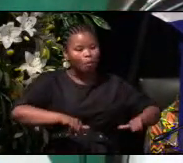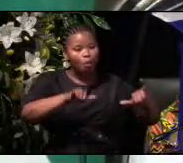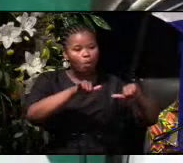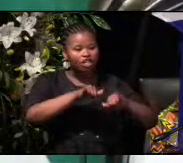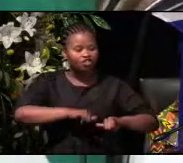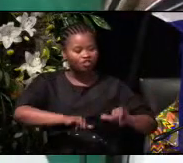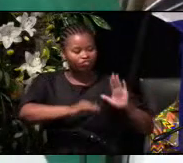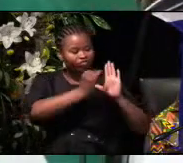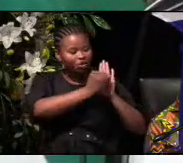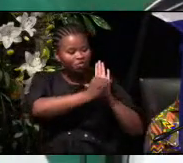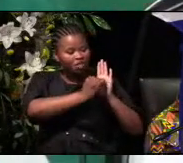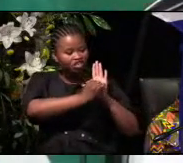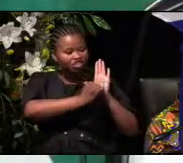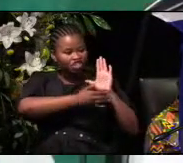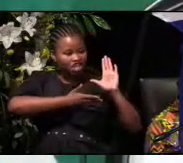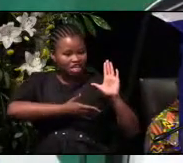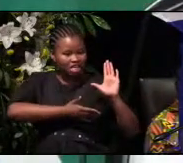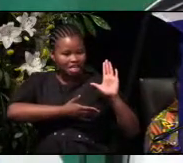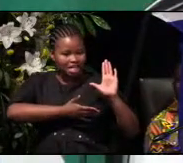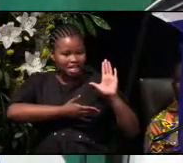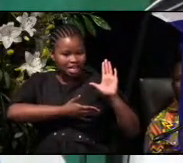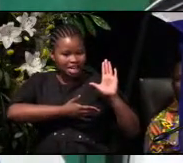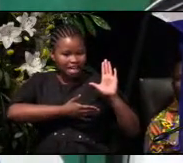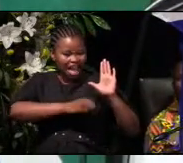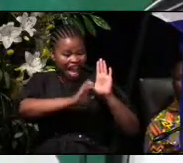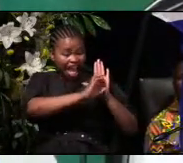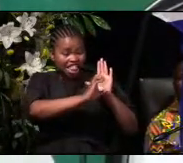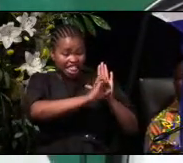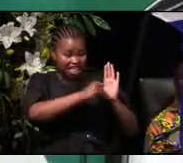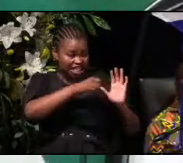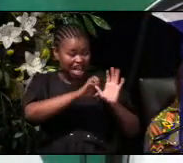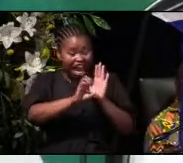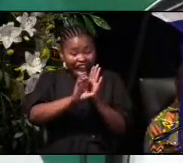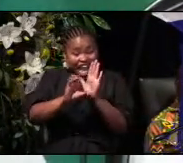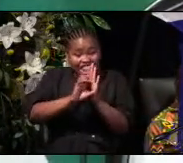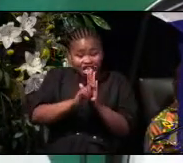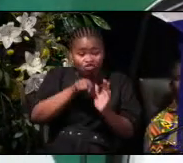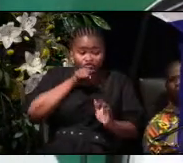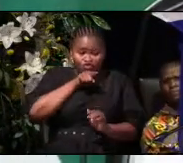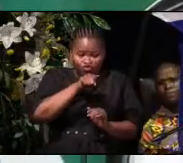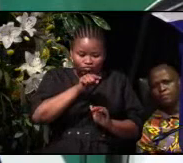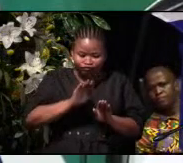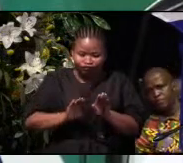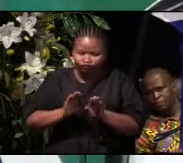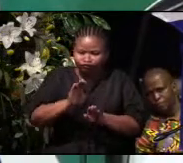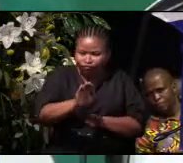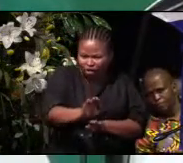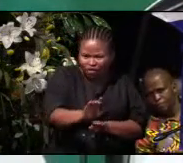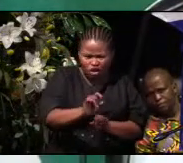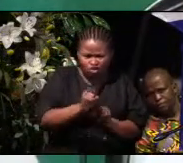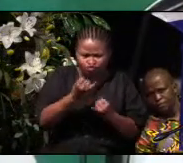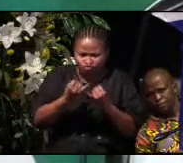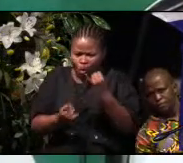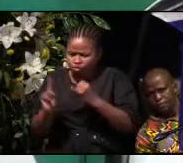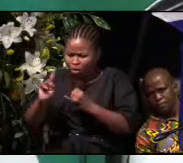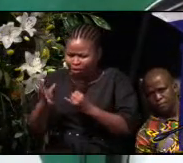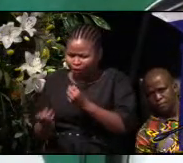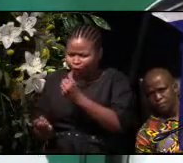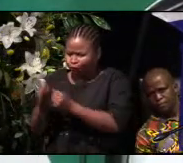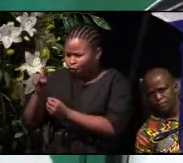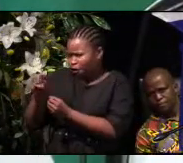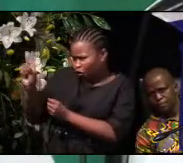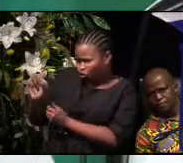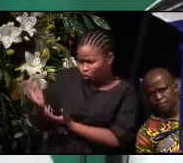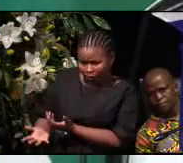regulations ethics it's about you taking a stand on what is wrong or right